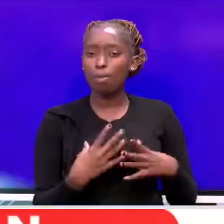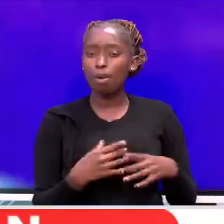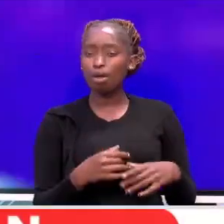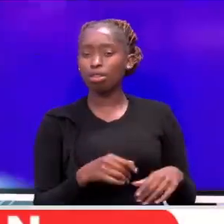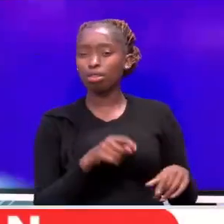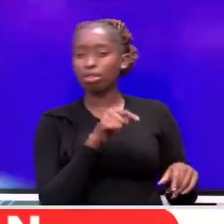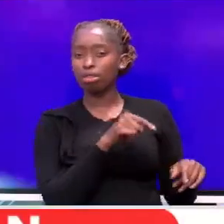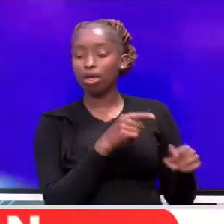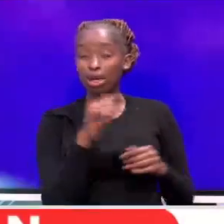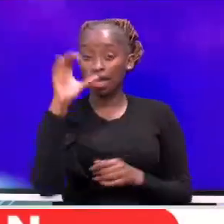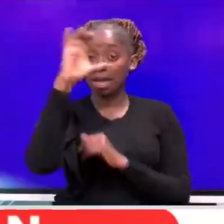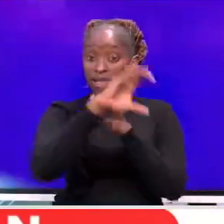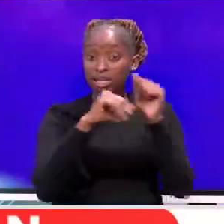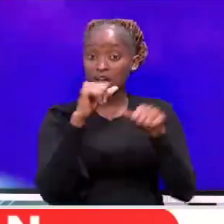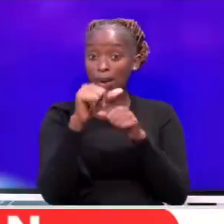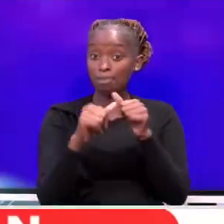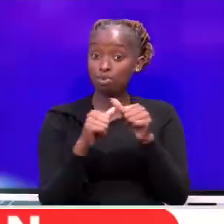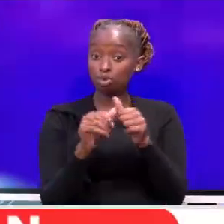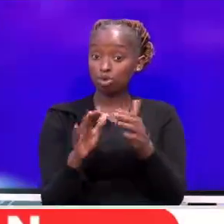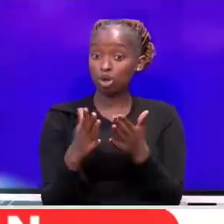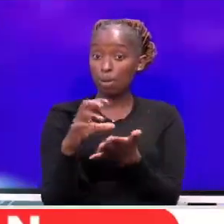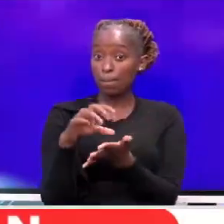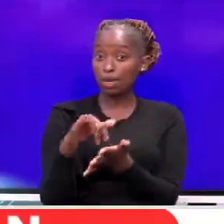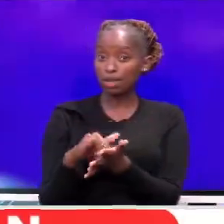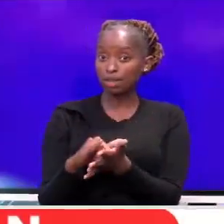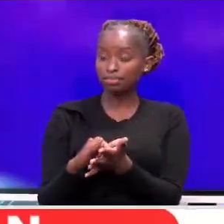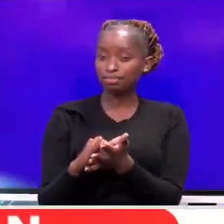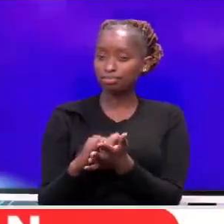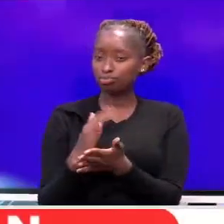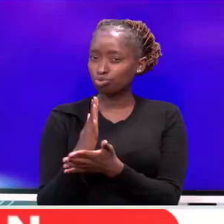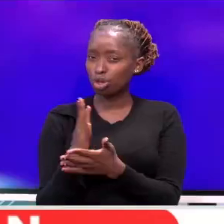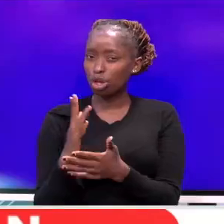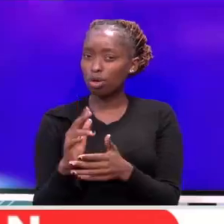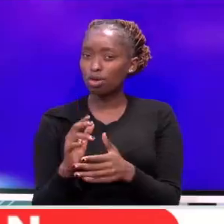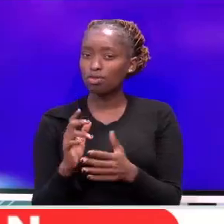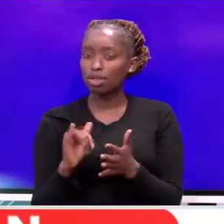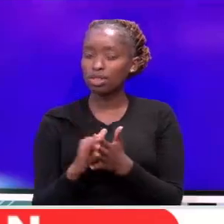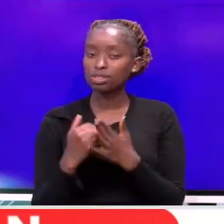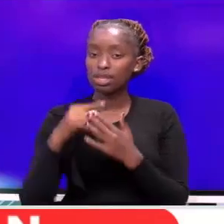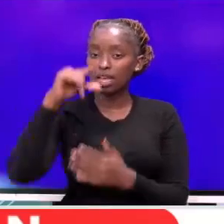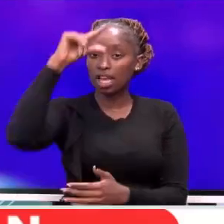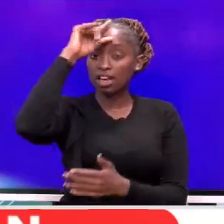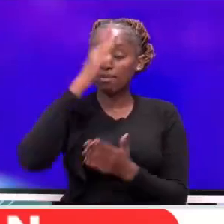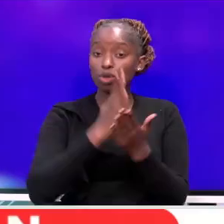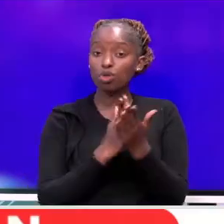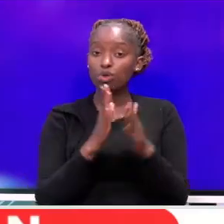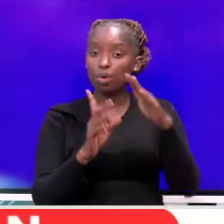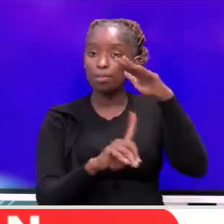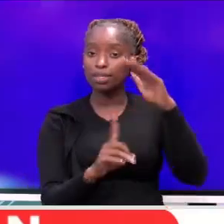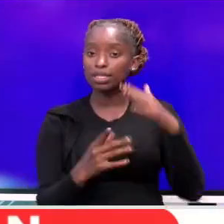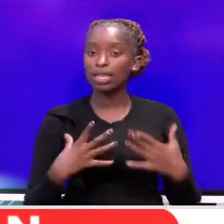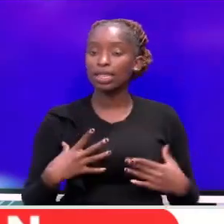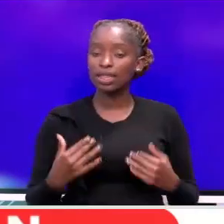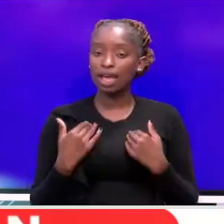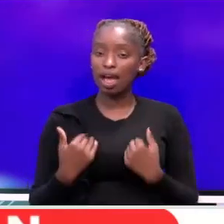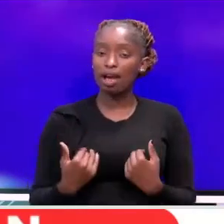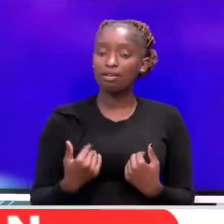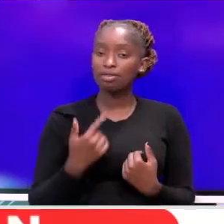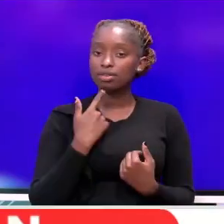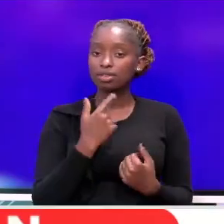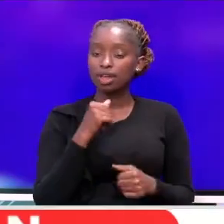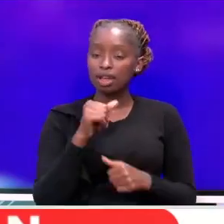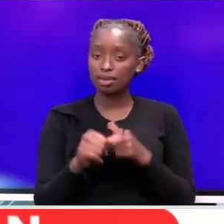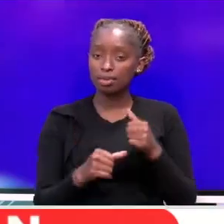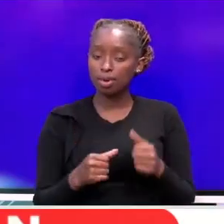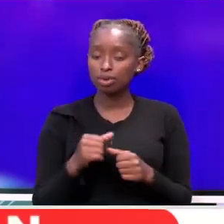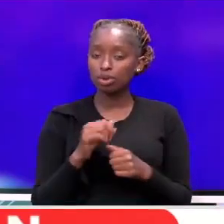its handling of the matter. Even so, the government through the Minister of Health is on record admitting to the worrying